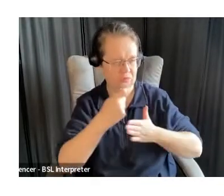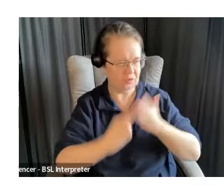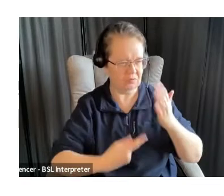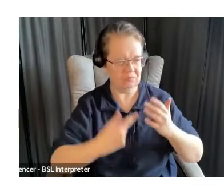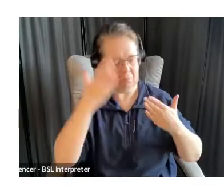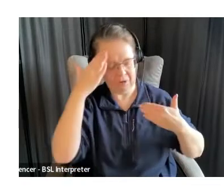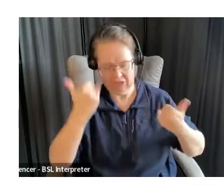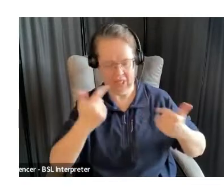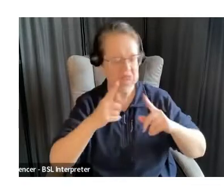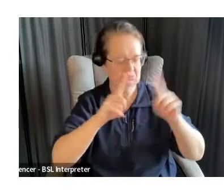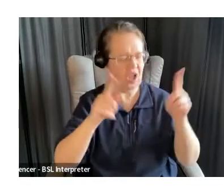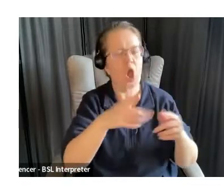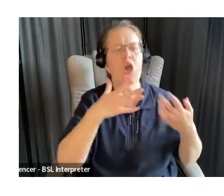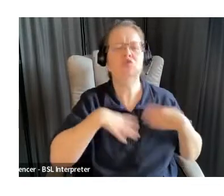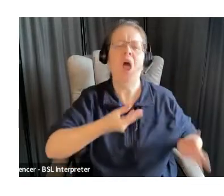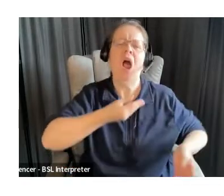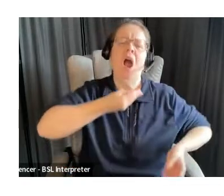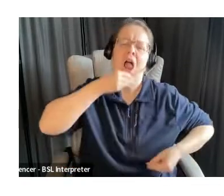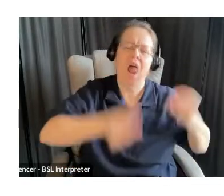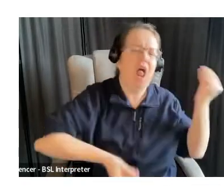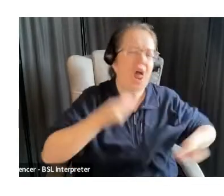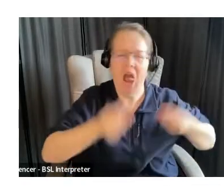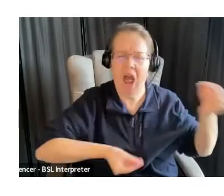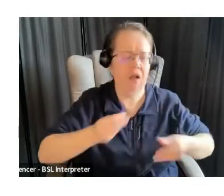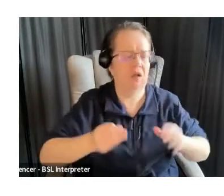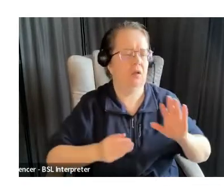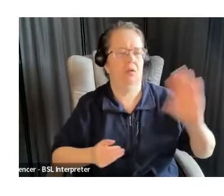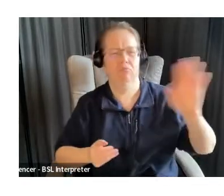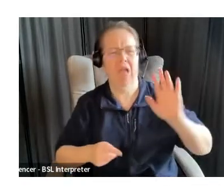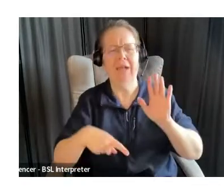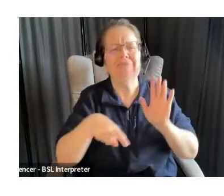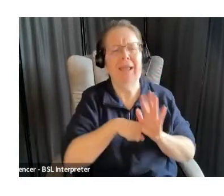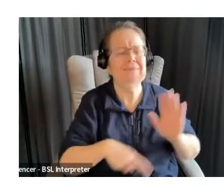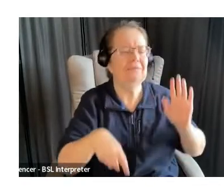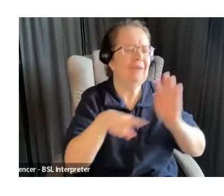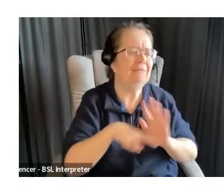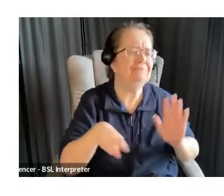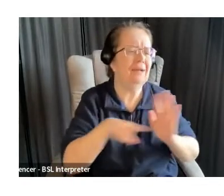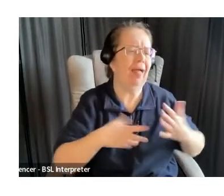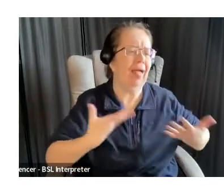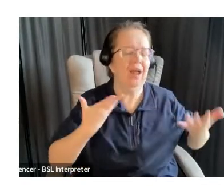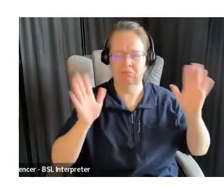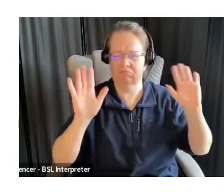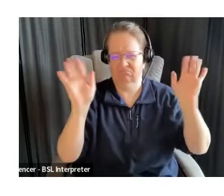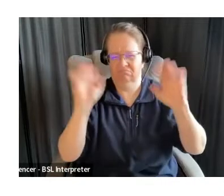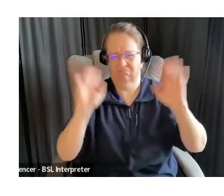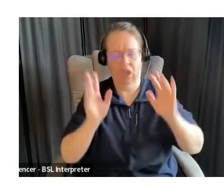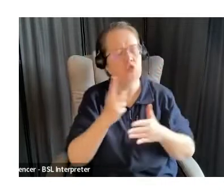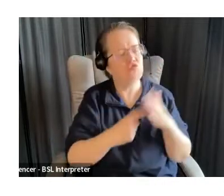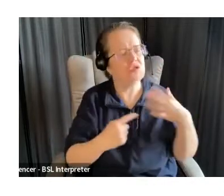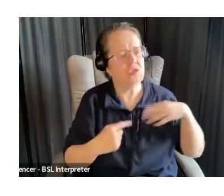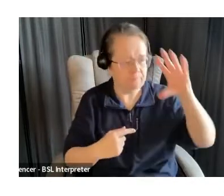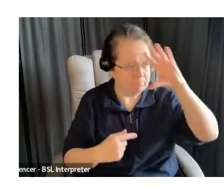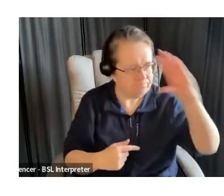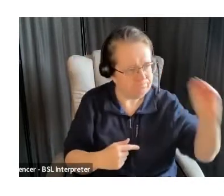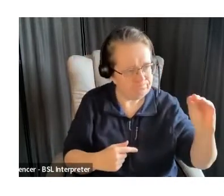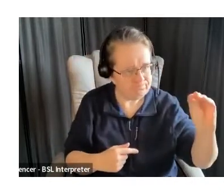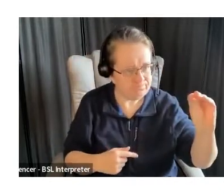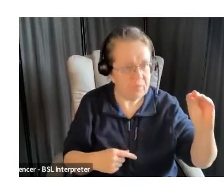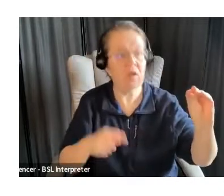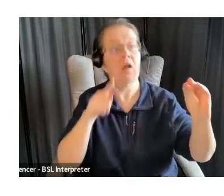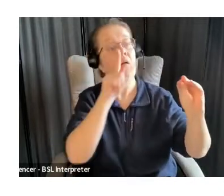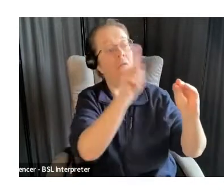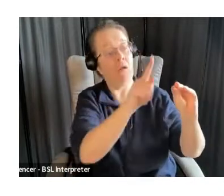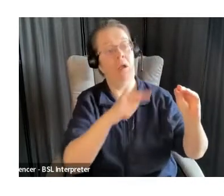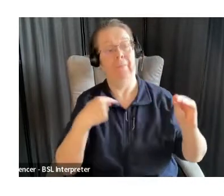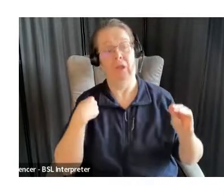want to spend too much time explaining the negative impact of your condition, but what you want to do is you want to very concisely and